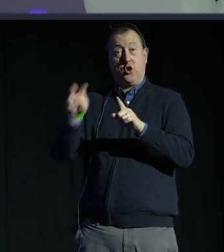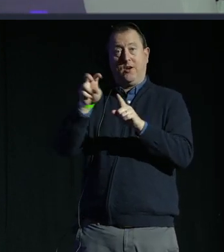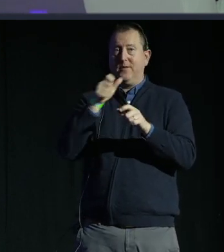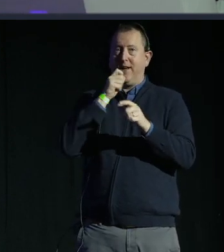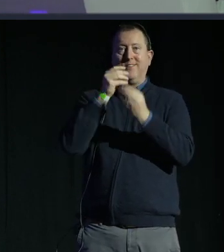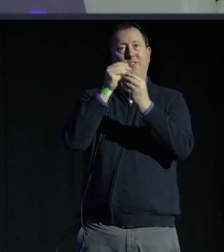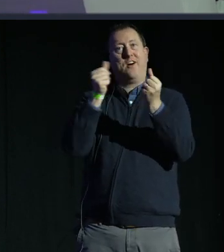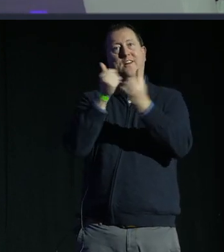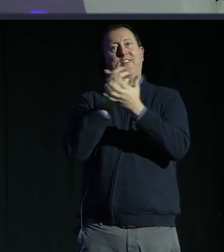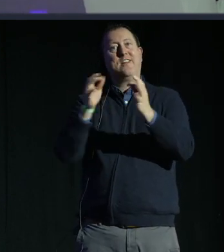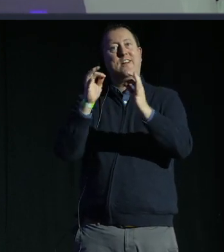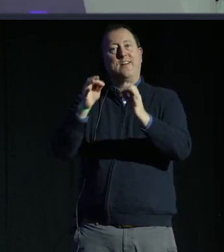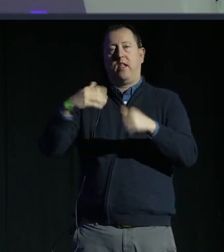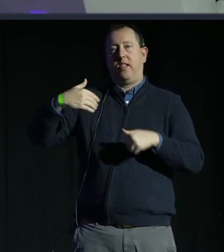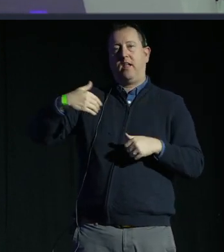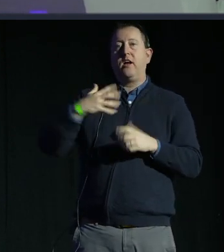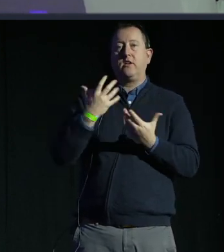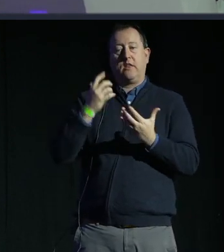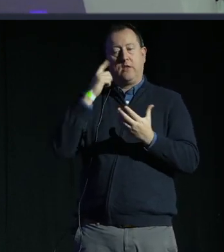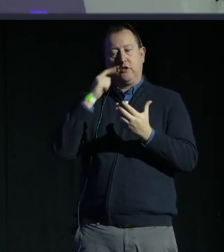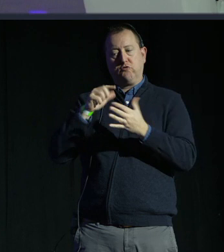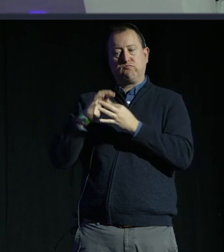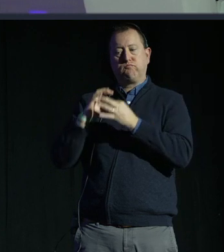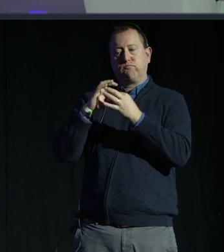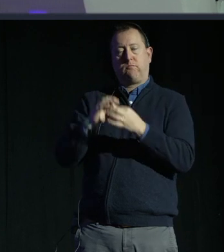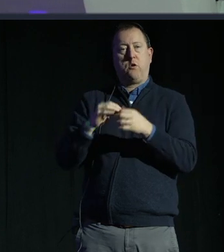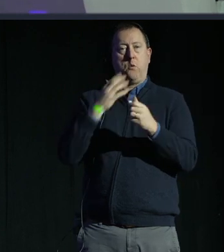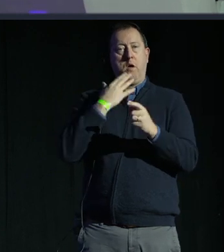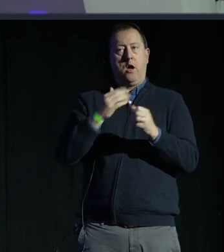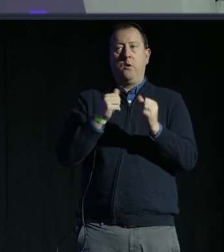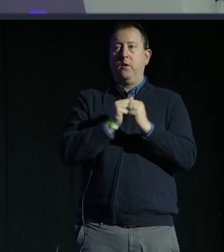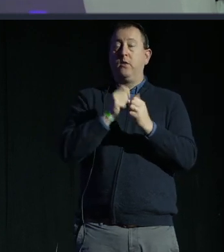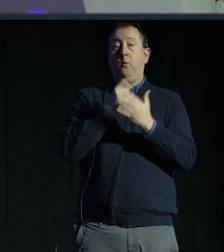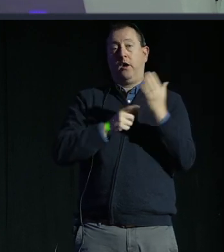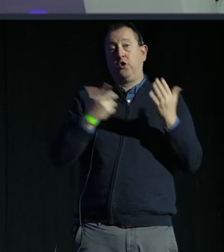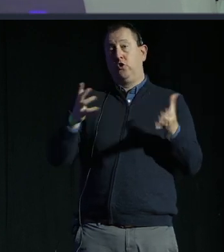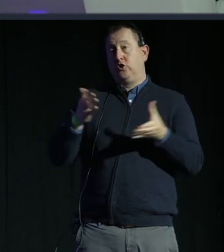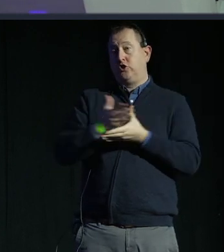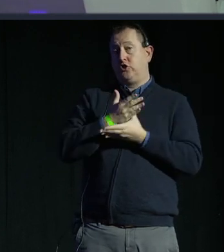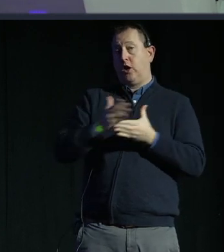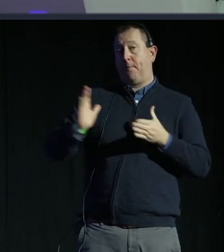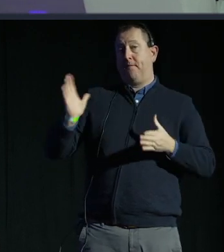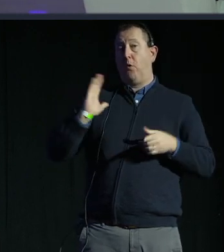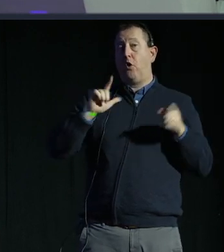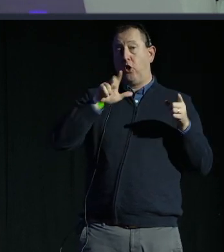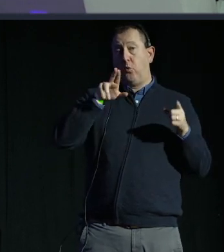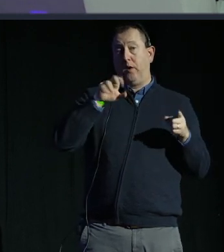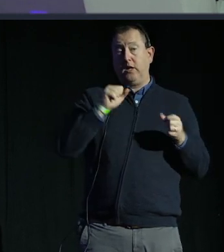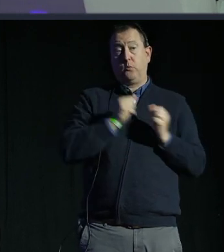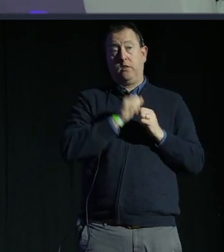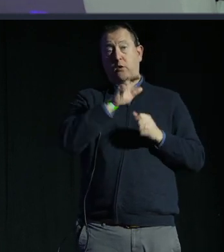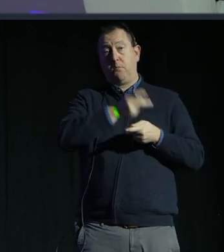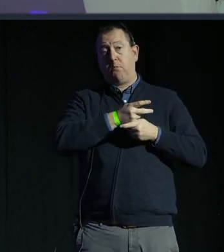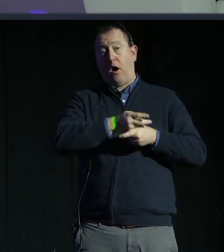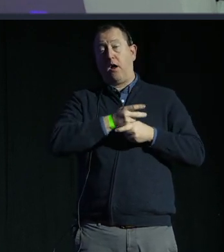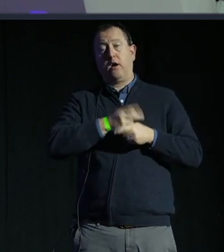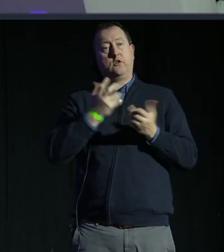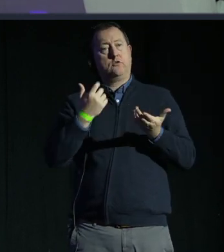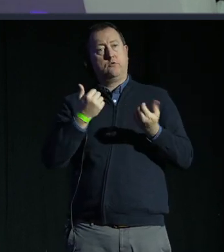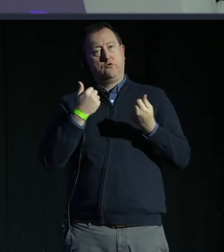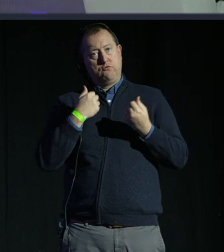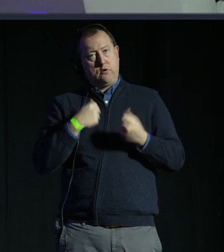I think it ties very well with a lot of the product conversation that you shared earlier, Luis, right? Trying to get to a point that we